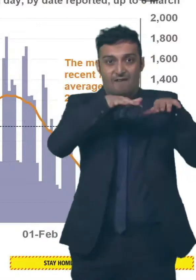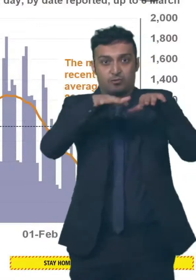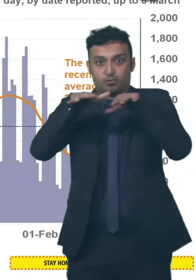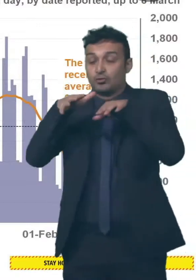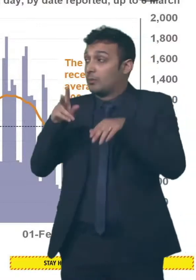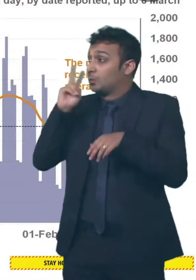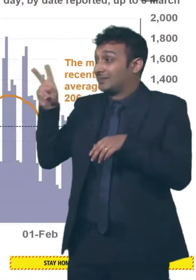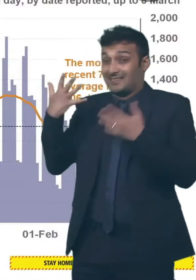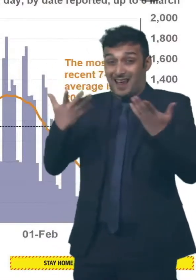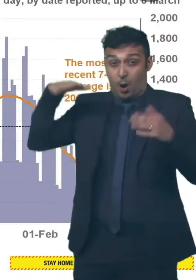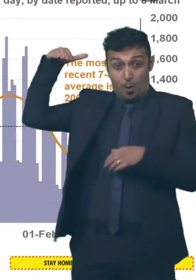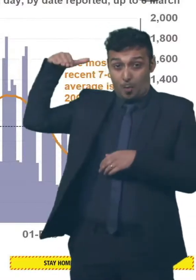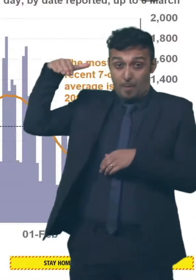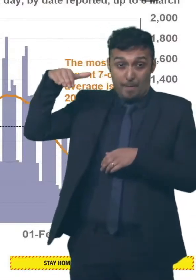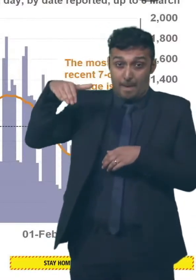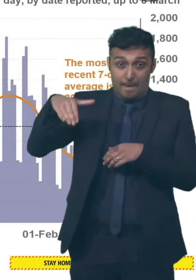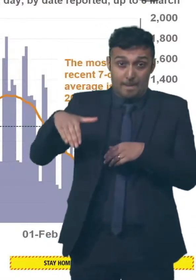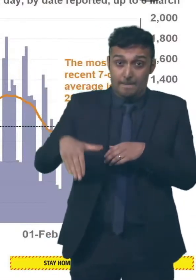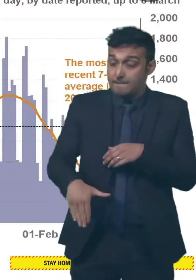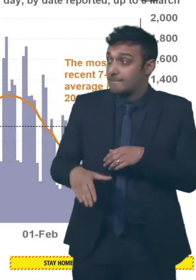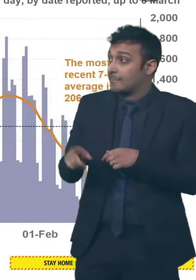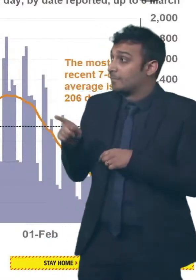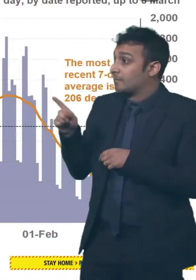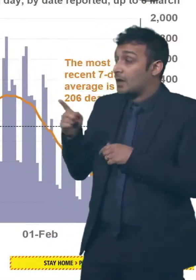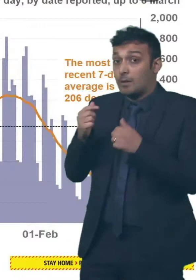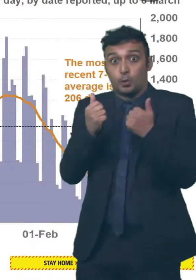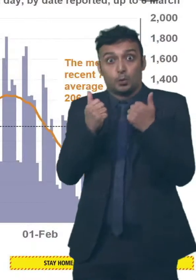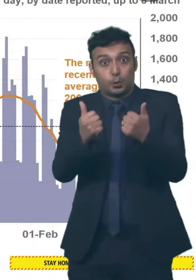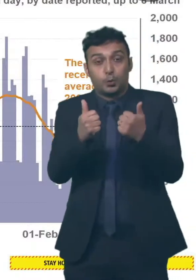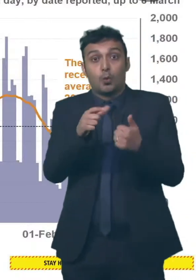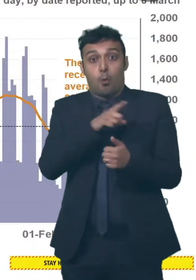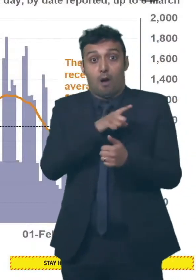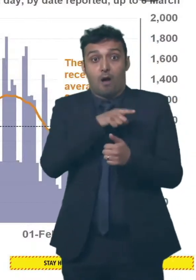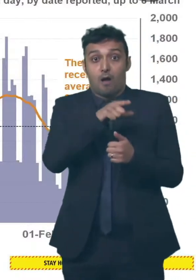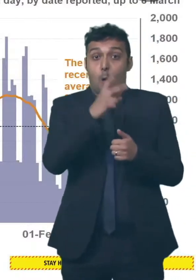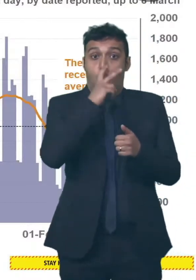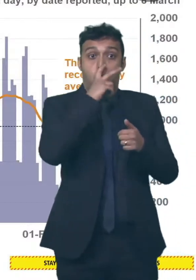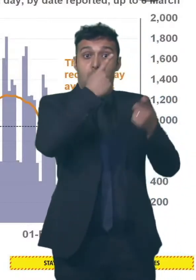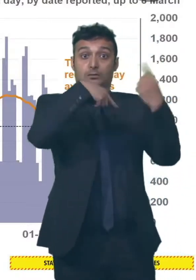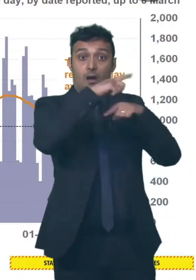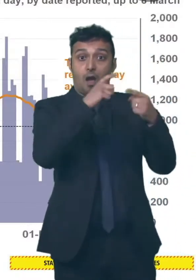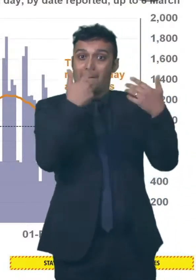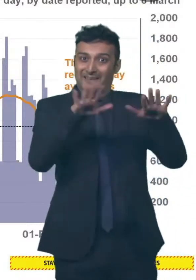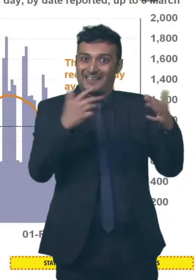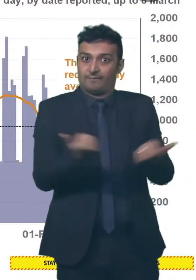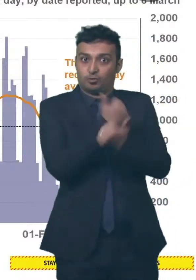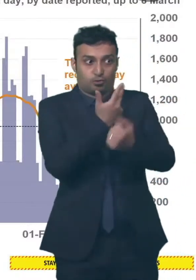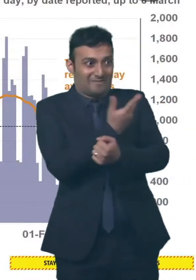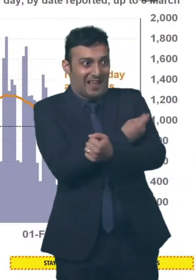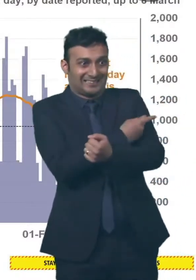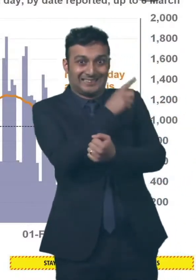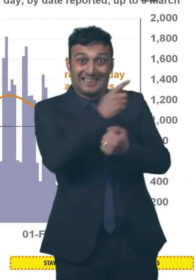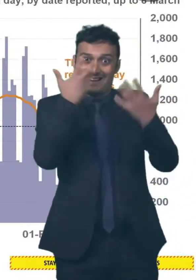that as the vaccine starts to have effect in the older people who've been vaccinated first and are most vulnerable,